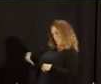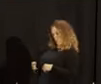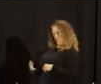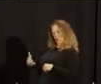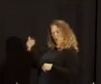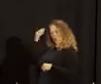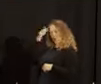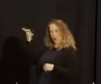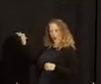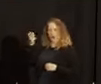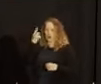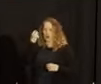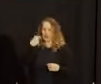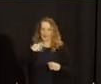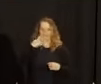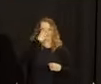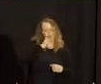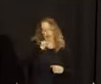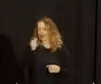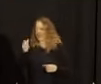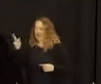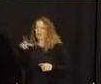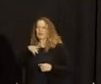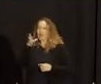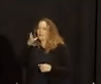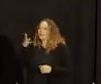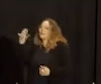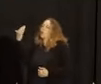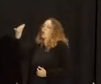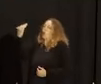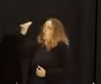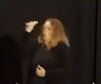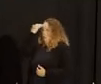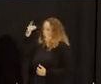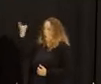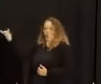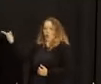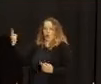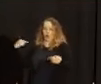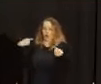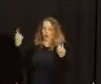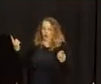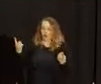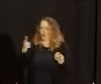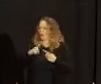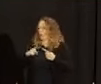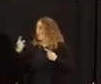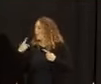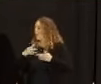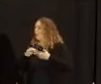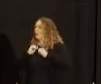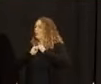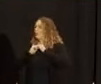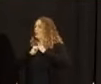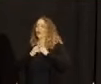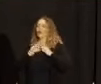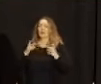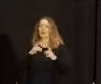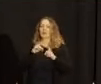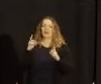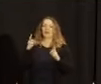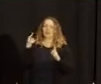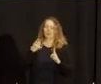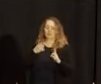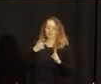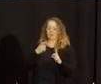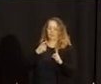sleep or don't. She just always asks that question, but we learn together. But that's not the question that